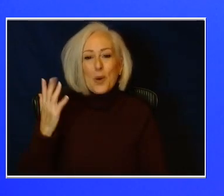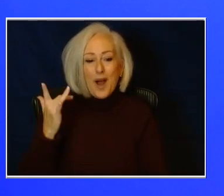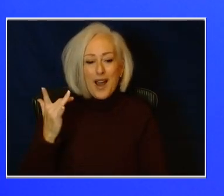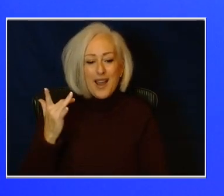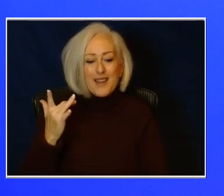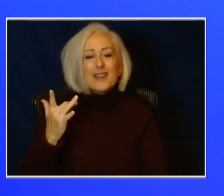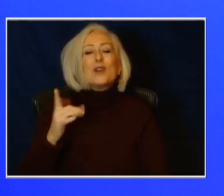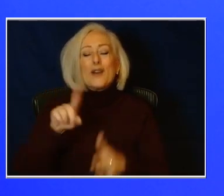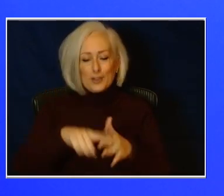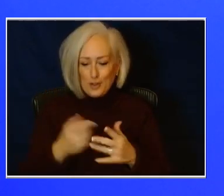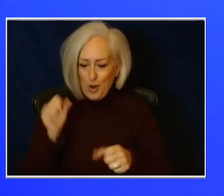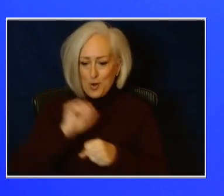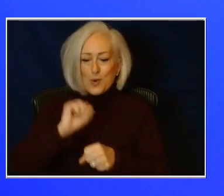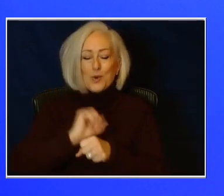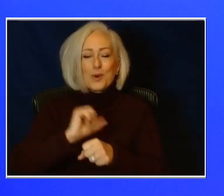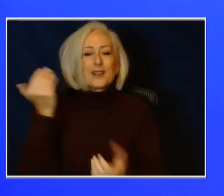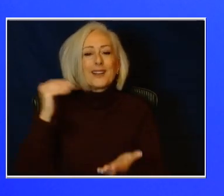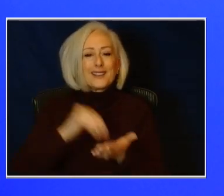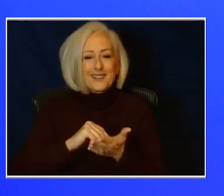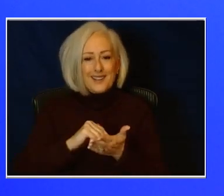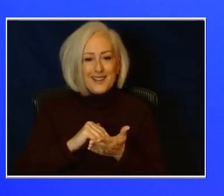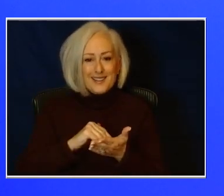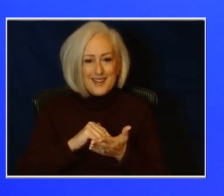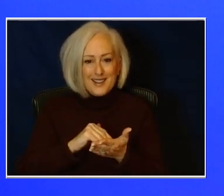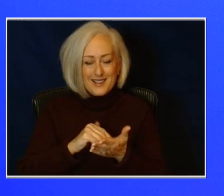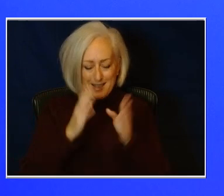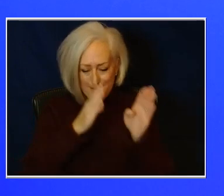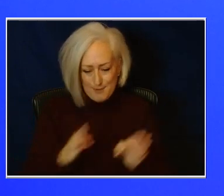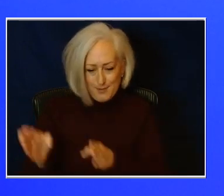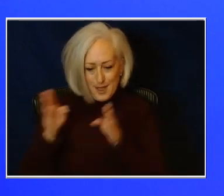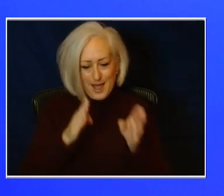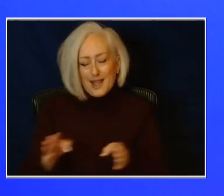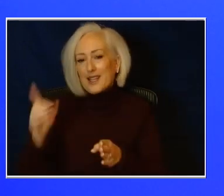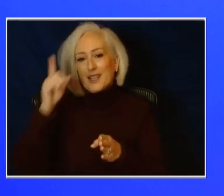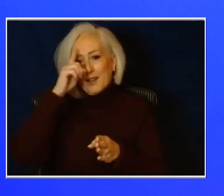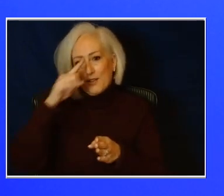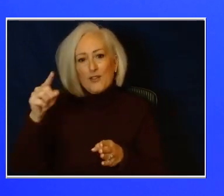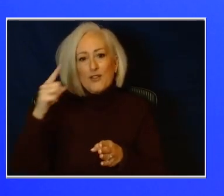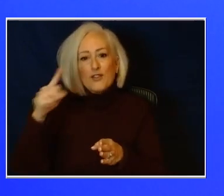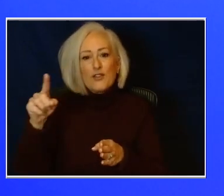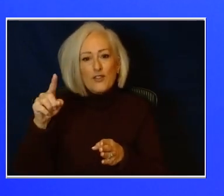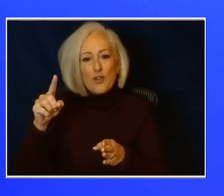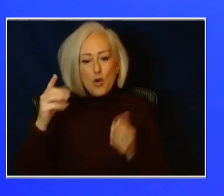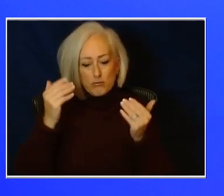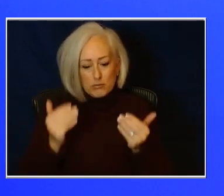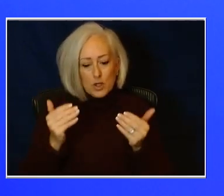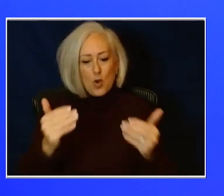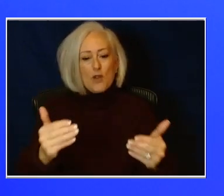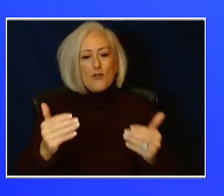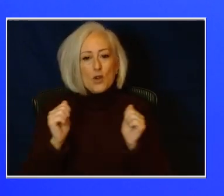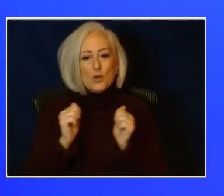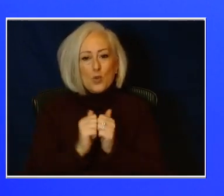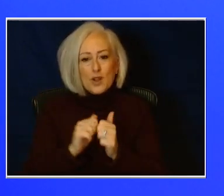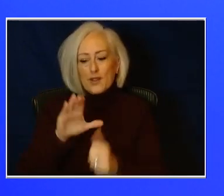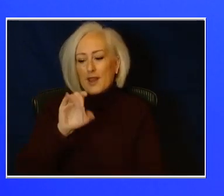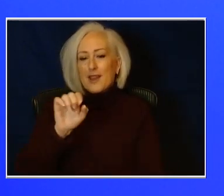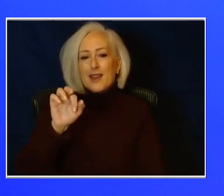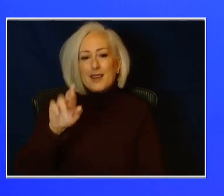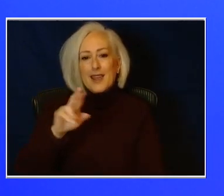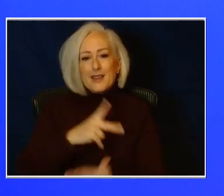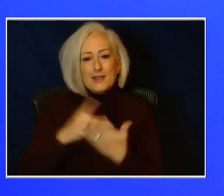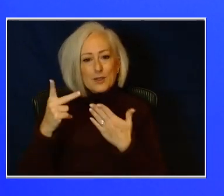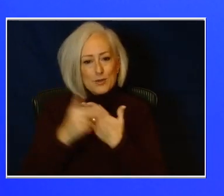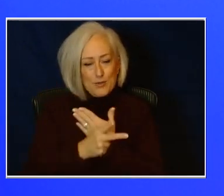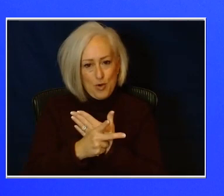and we are planning for moving forward with our cancer program. We have a lot